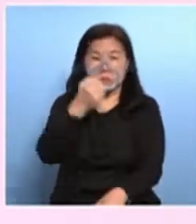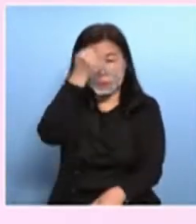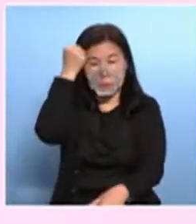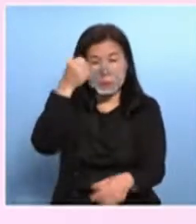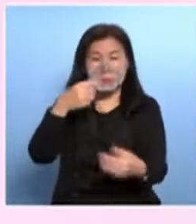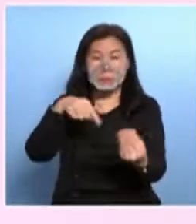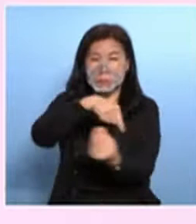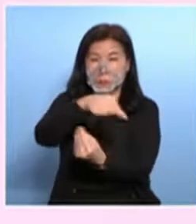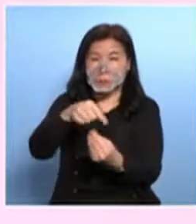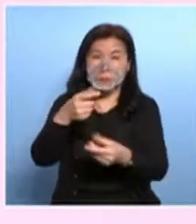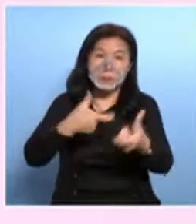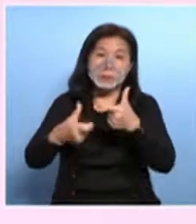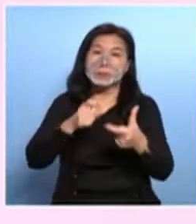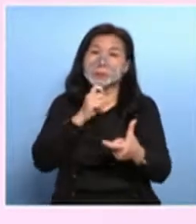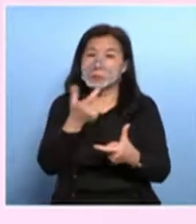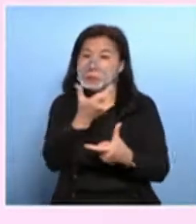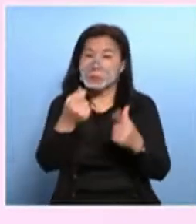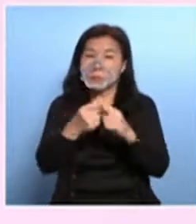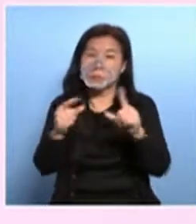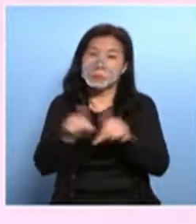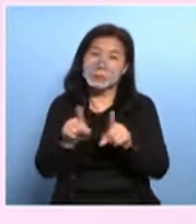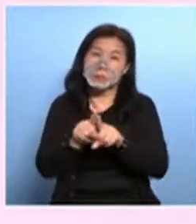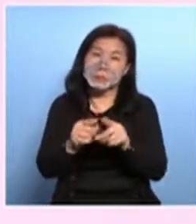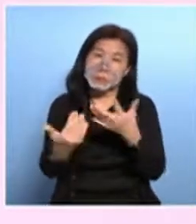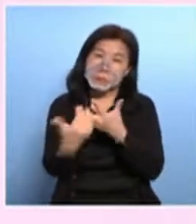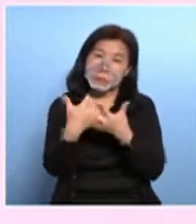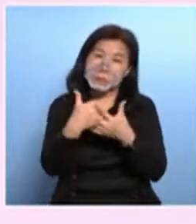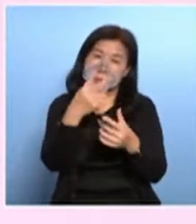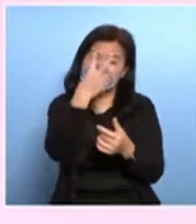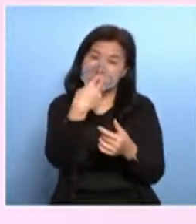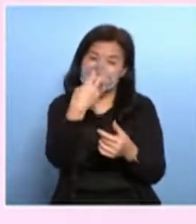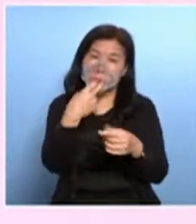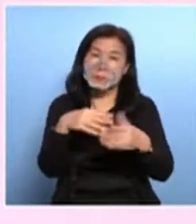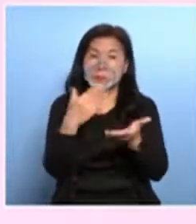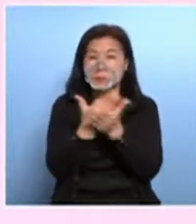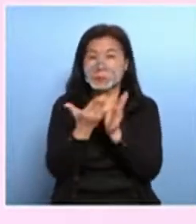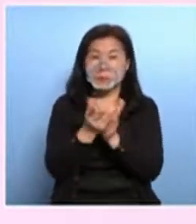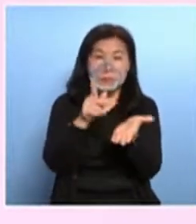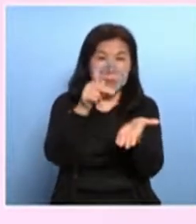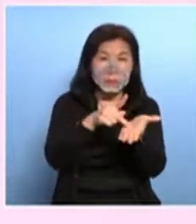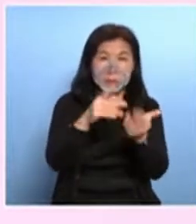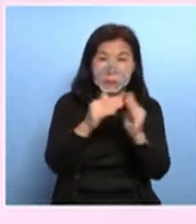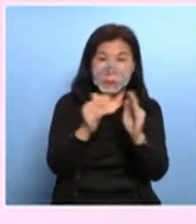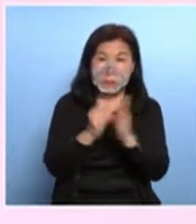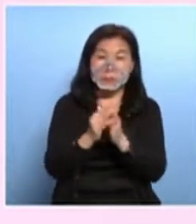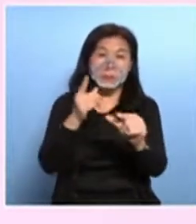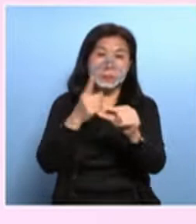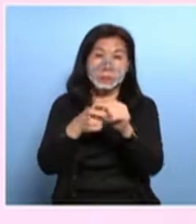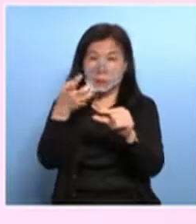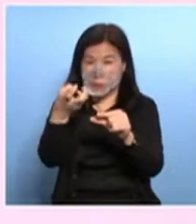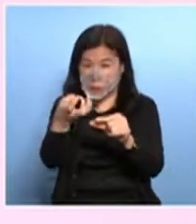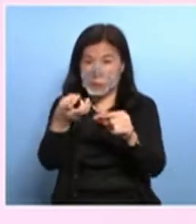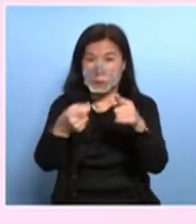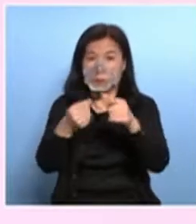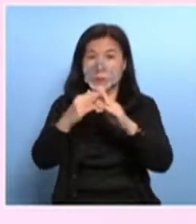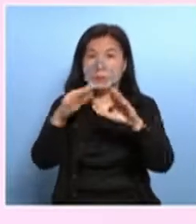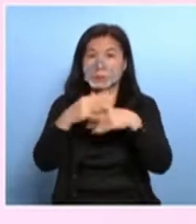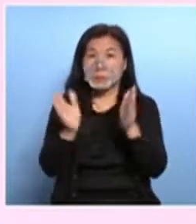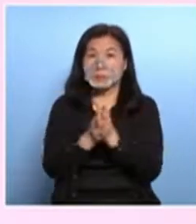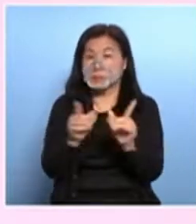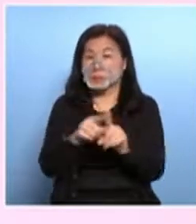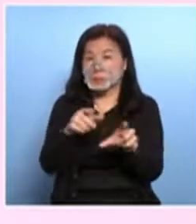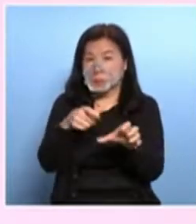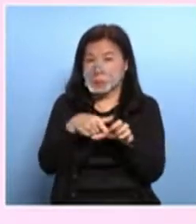moratorium. Many SMEs currently face huge challenge amidst the adverse business environment. Taking